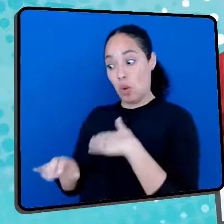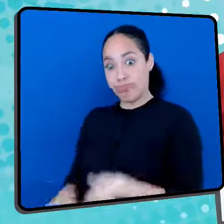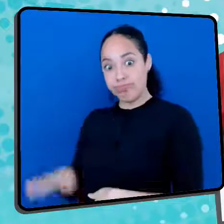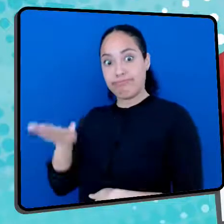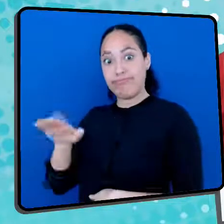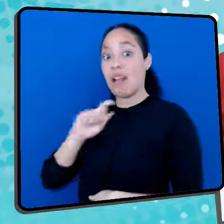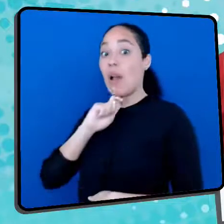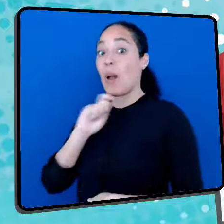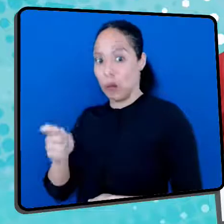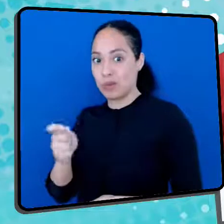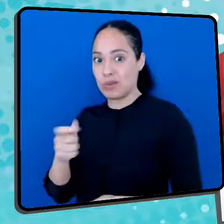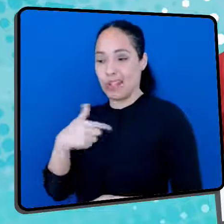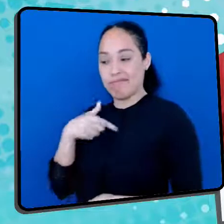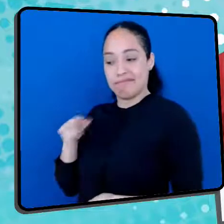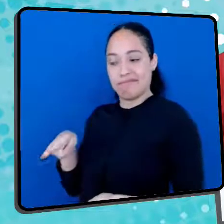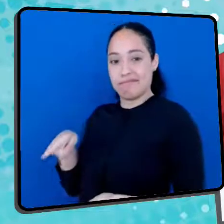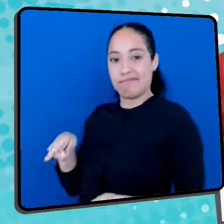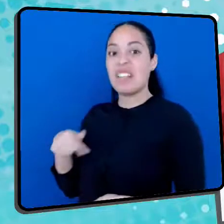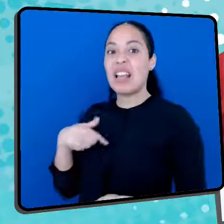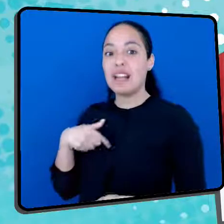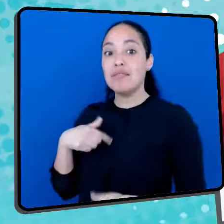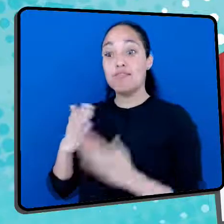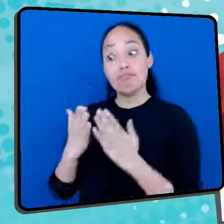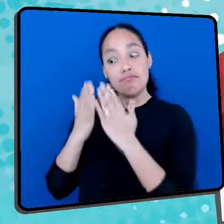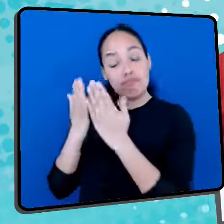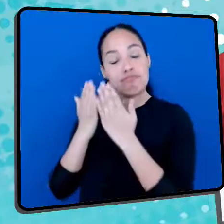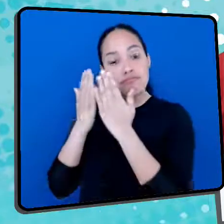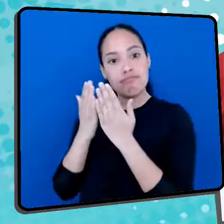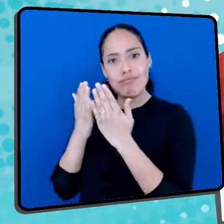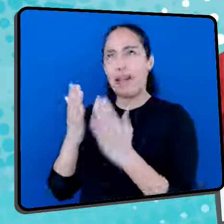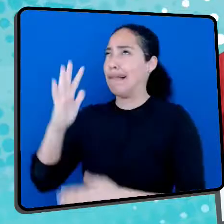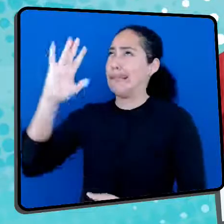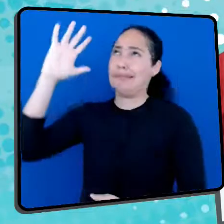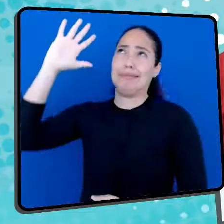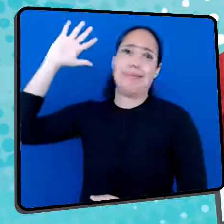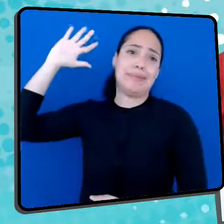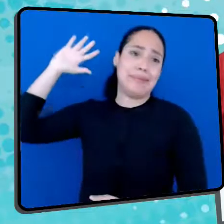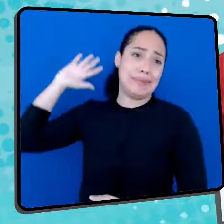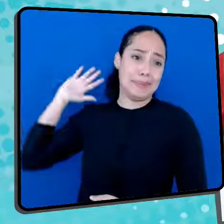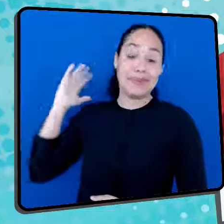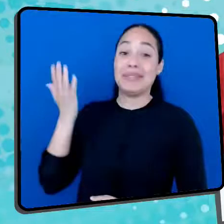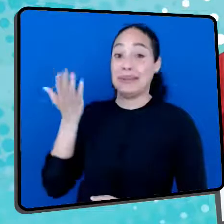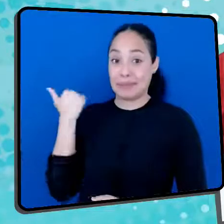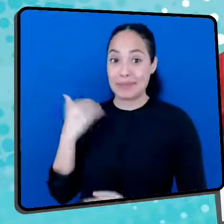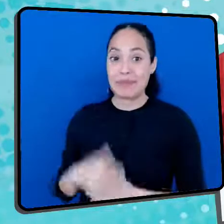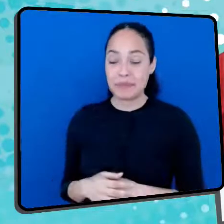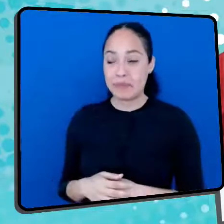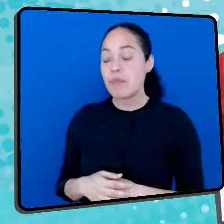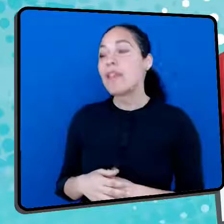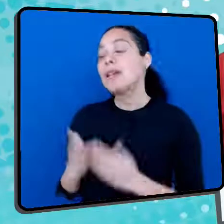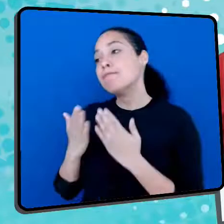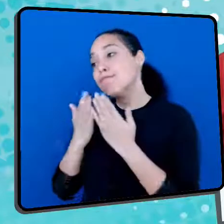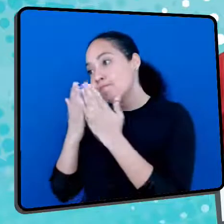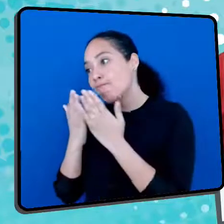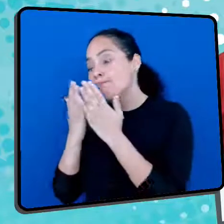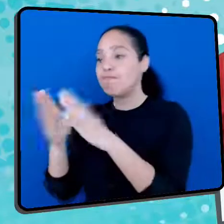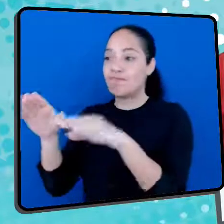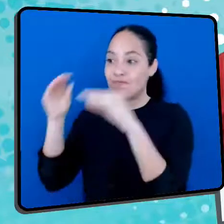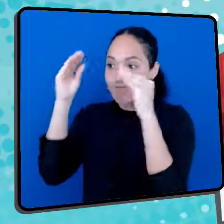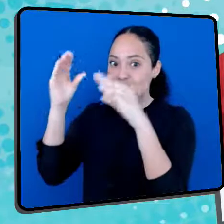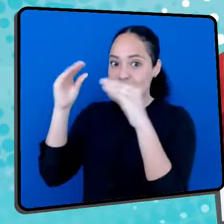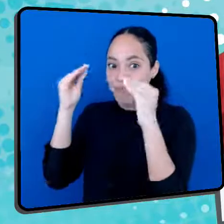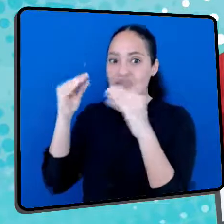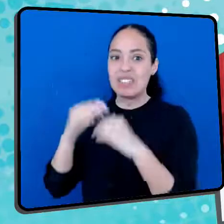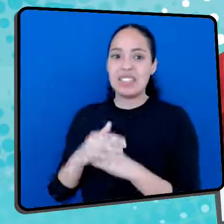my studies there long time ago. And I was learning some software. What